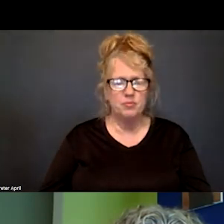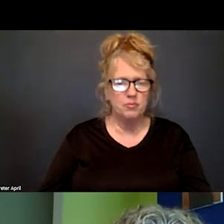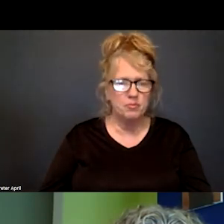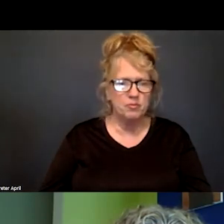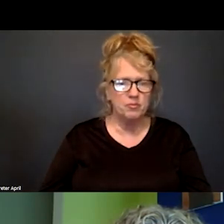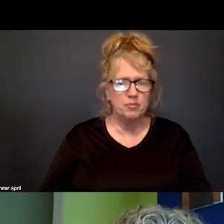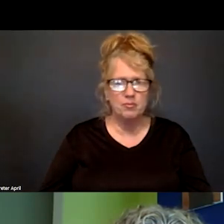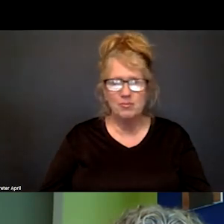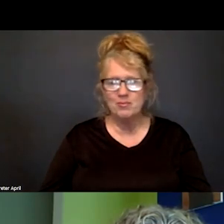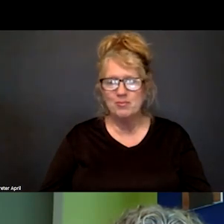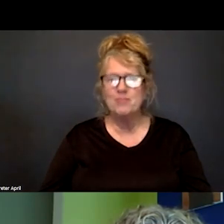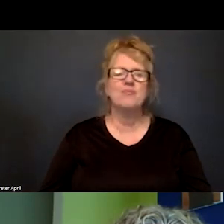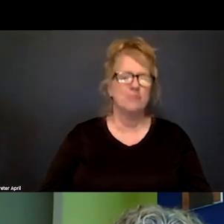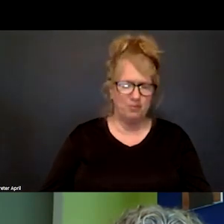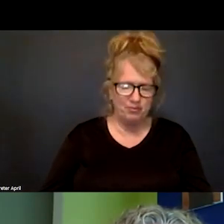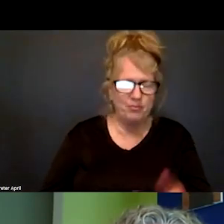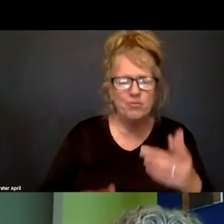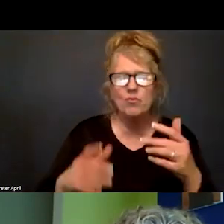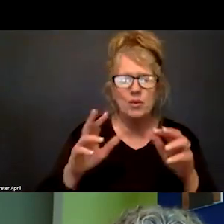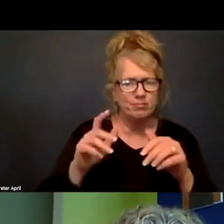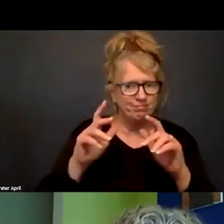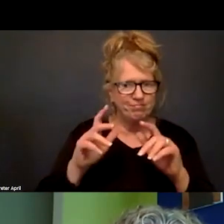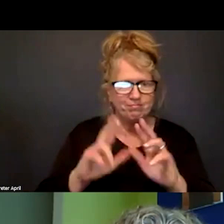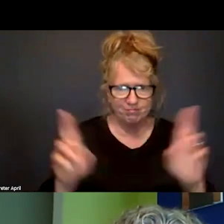Sorry, everyone. There we go. Okay.